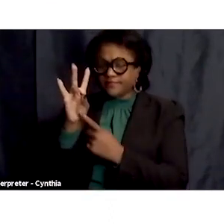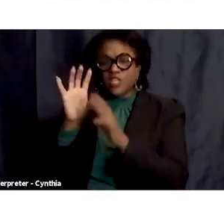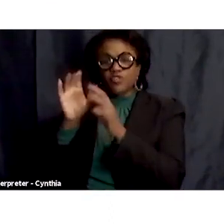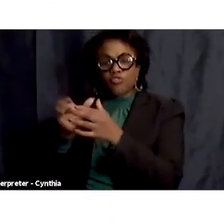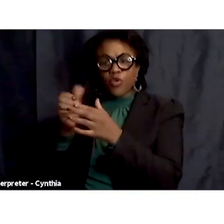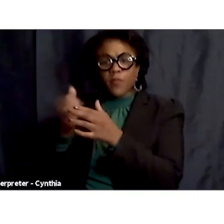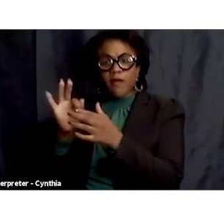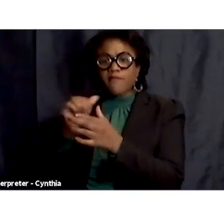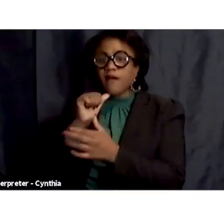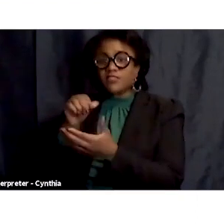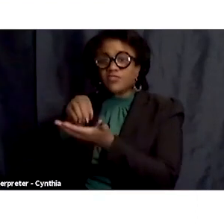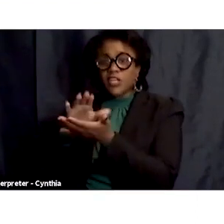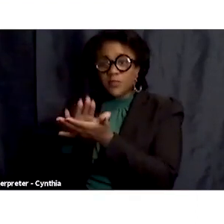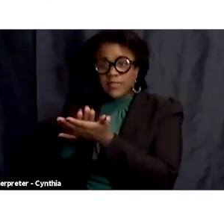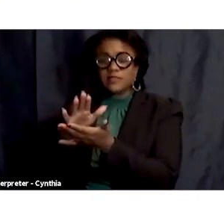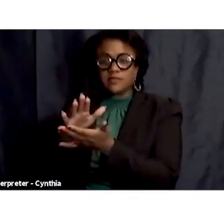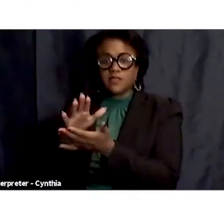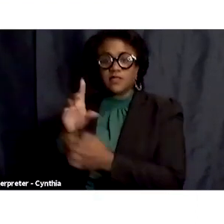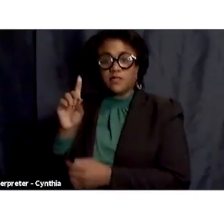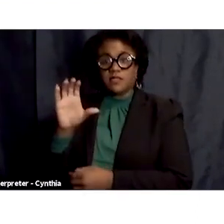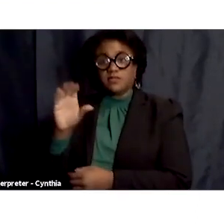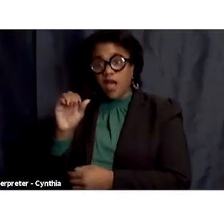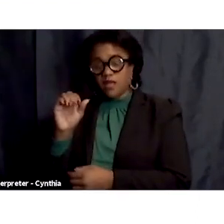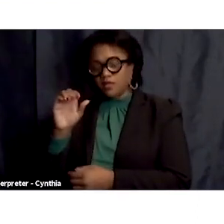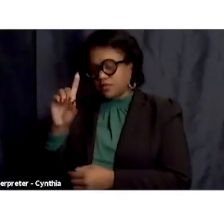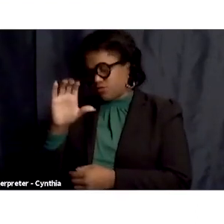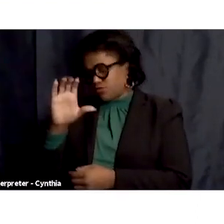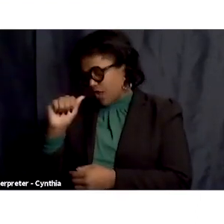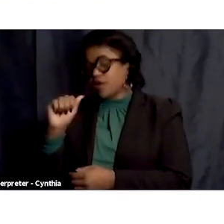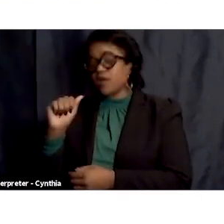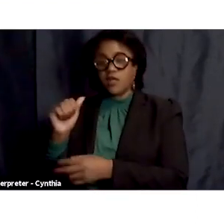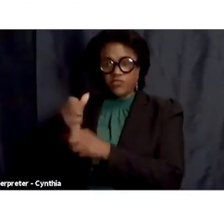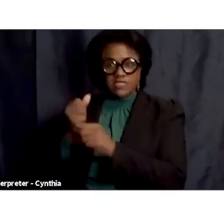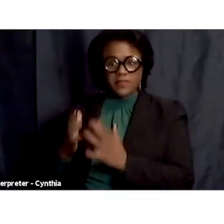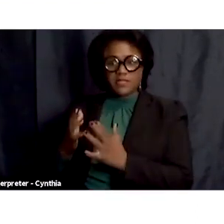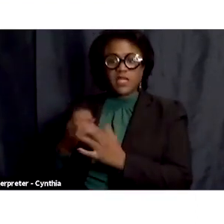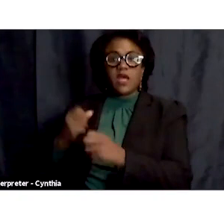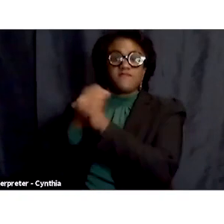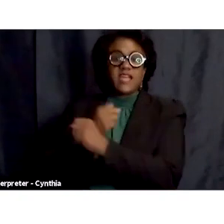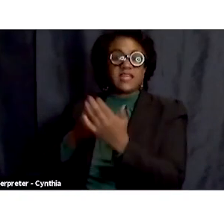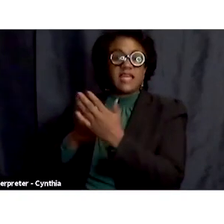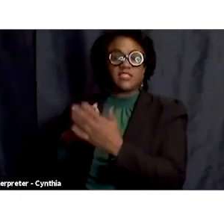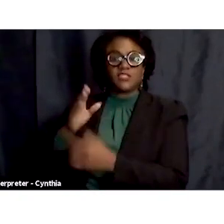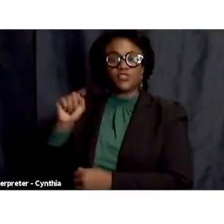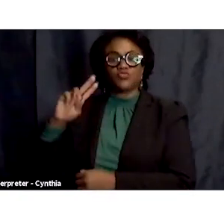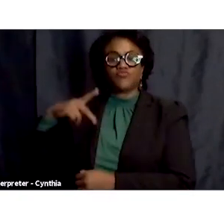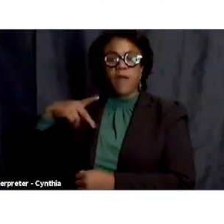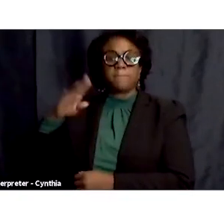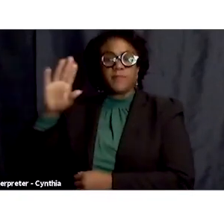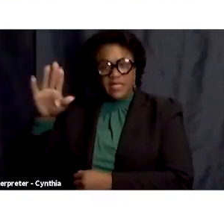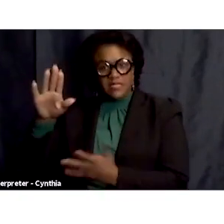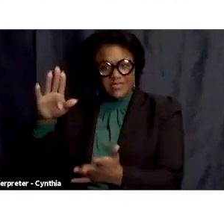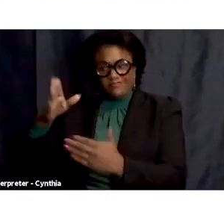of undocumented DACA recipients fighting against Trump's order to end DACA in 6 months. They